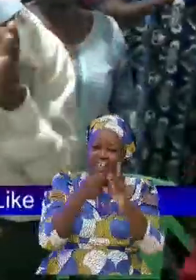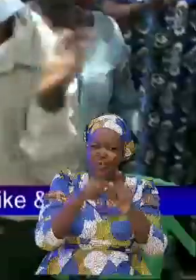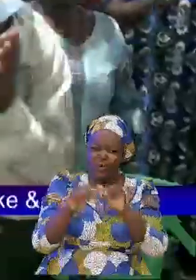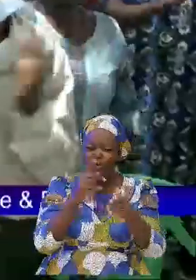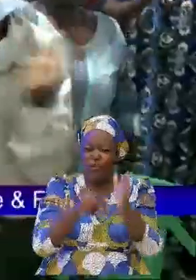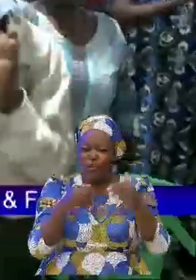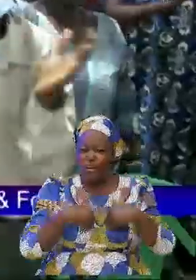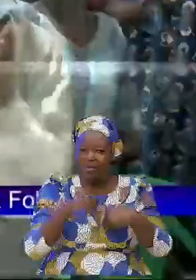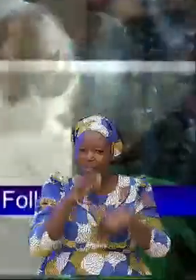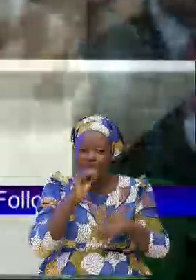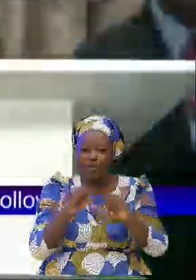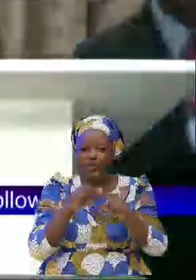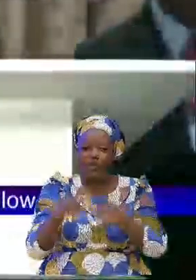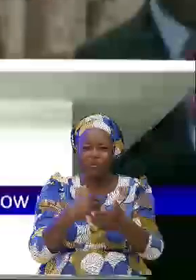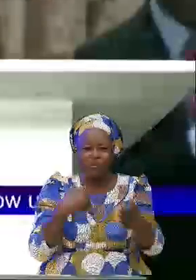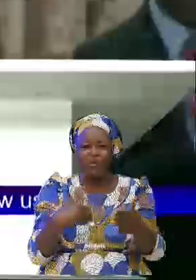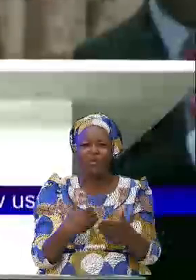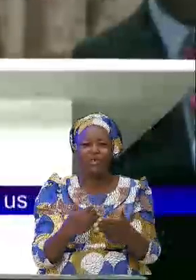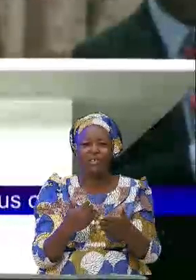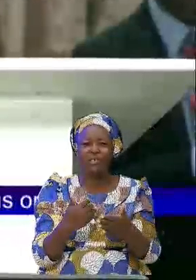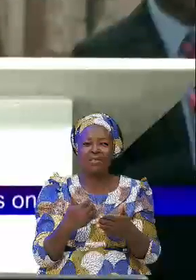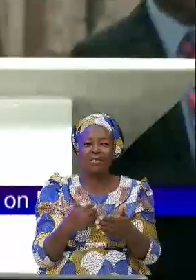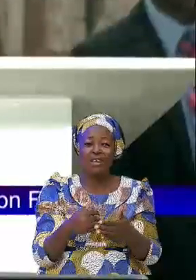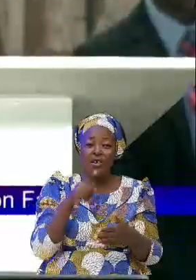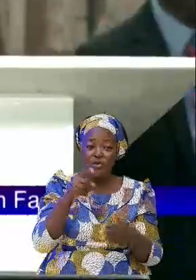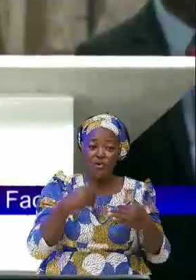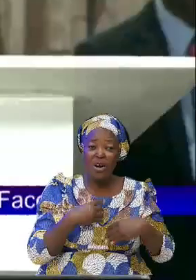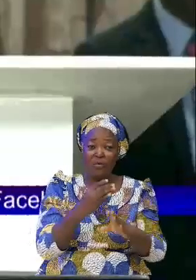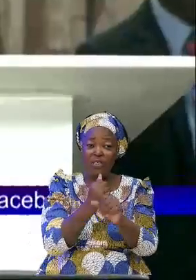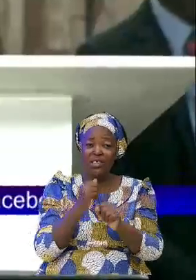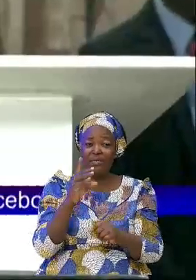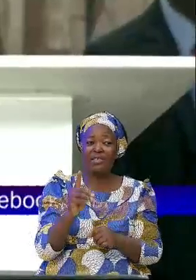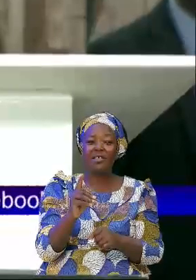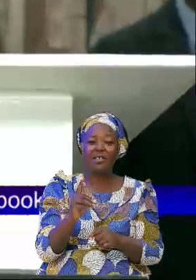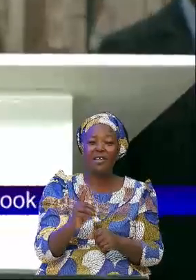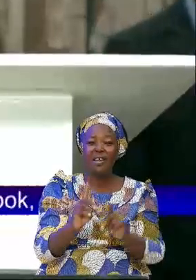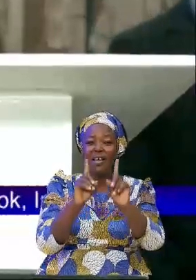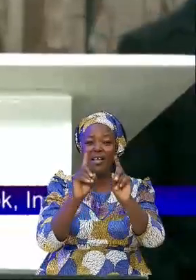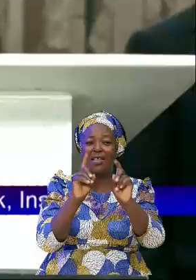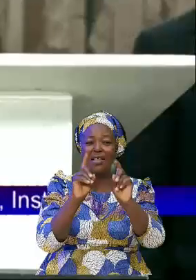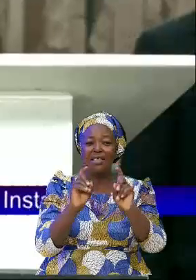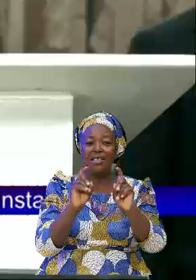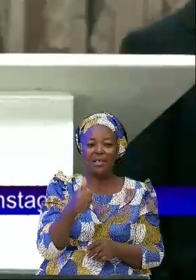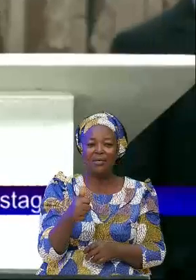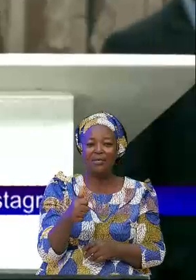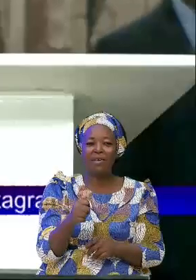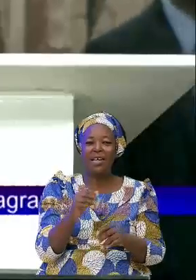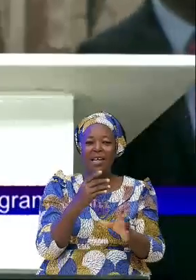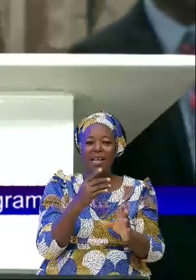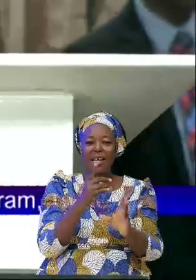You have received. Begin to do what you are not able to do before. You